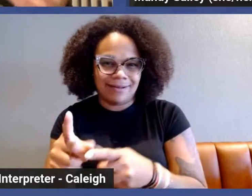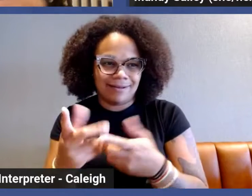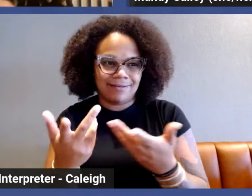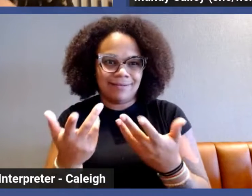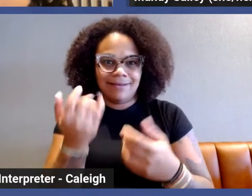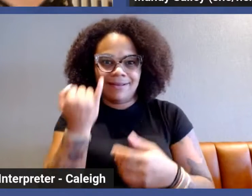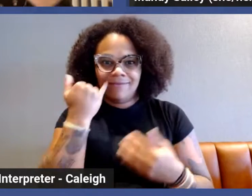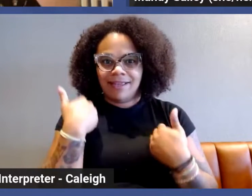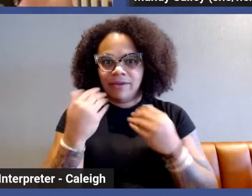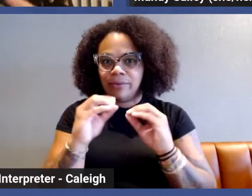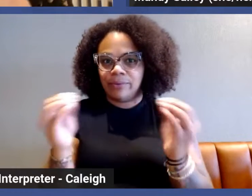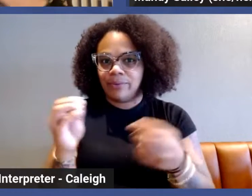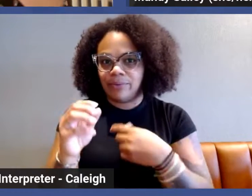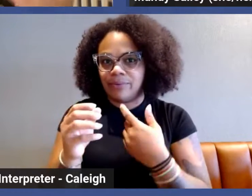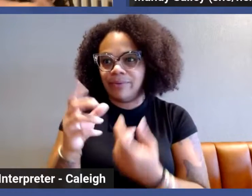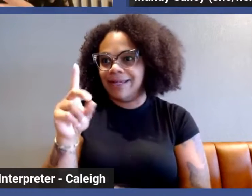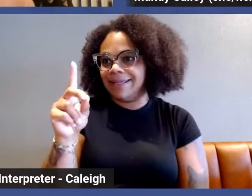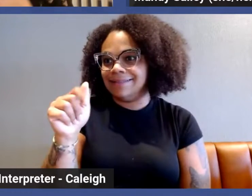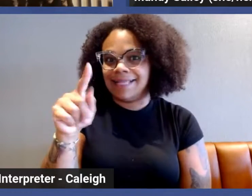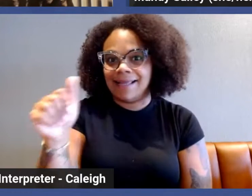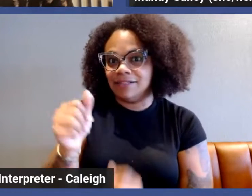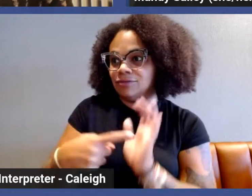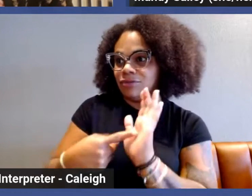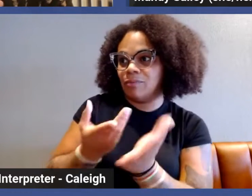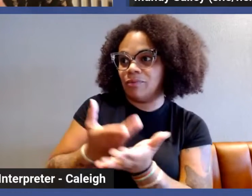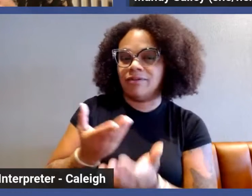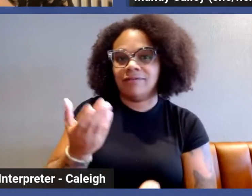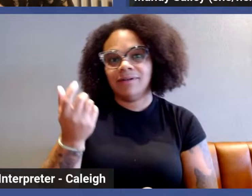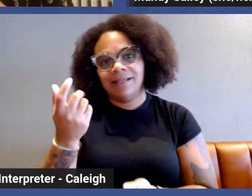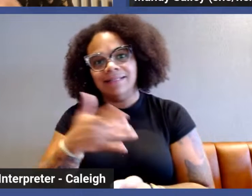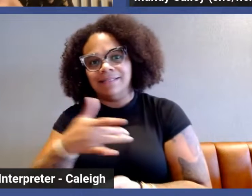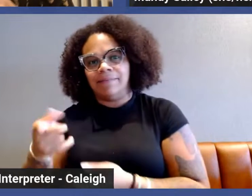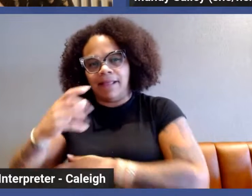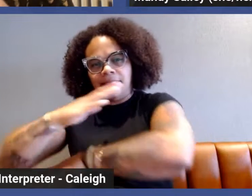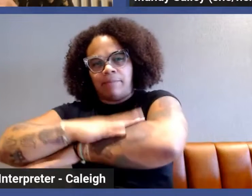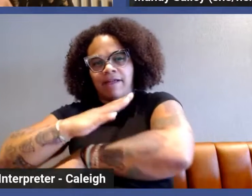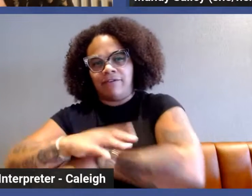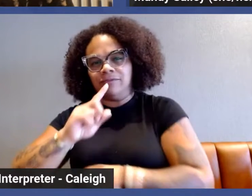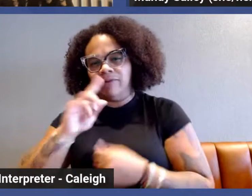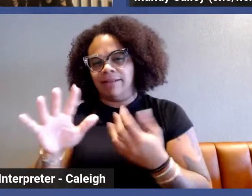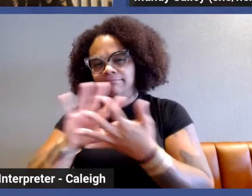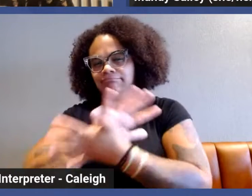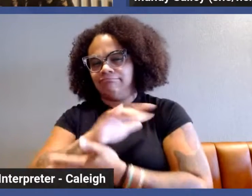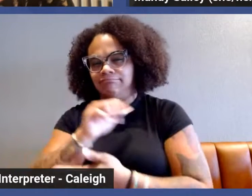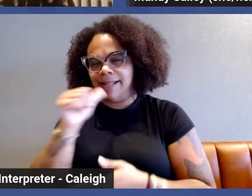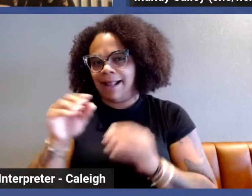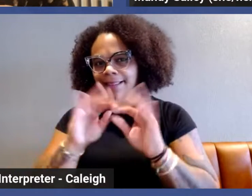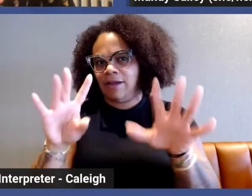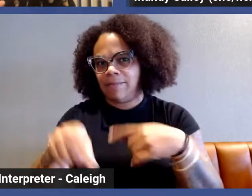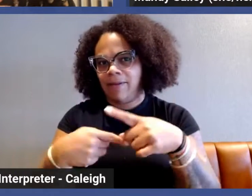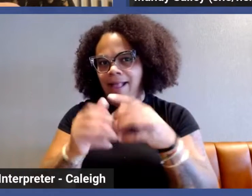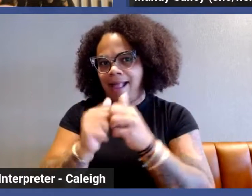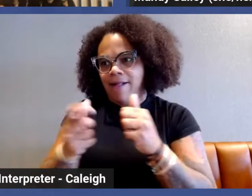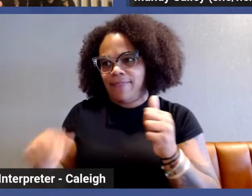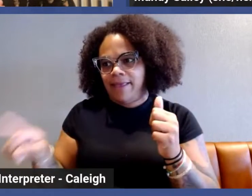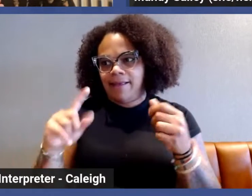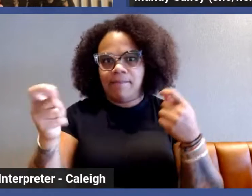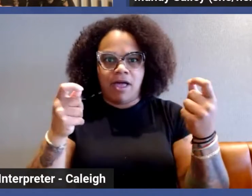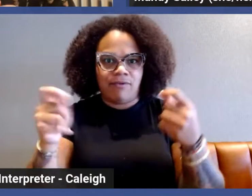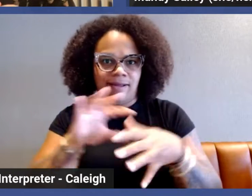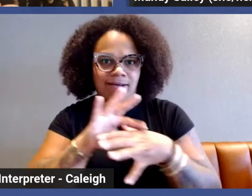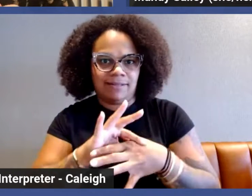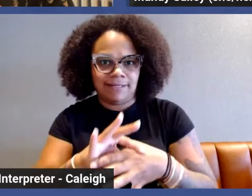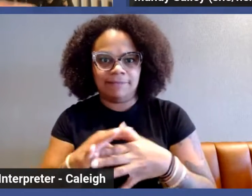of data, because platforms are pretty opaque about how they do their content moderation. So as with the